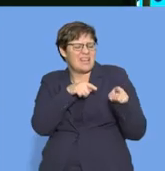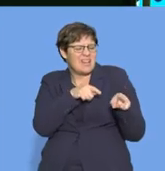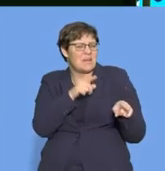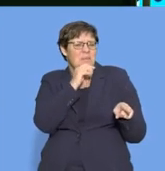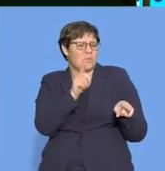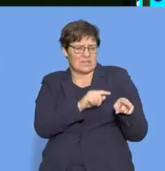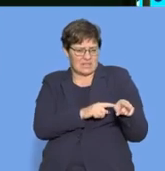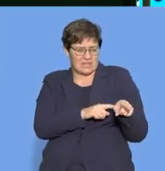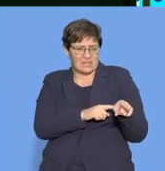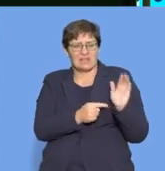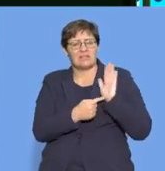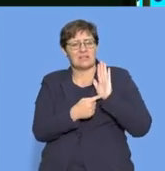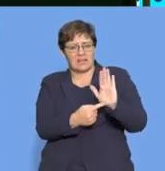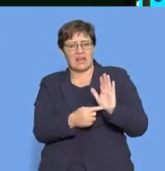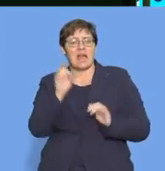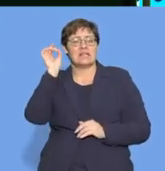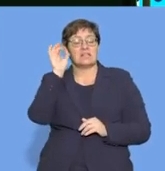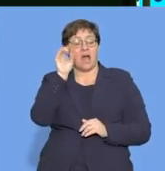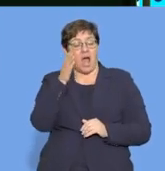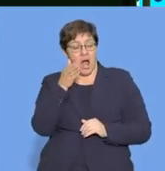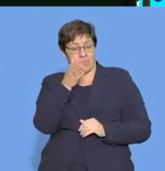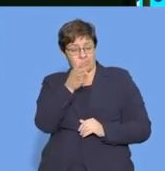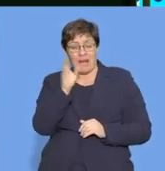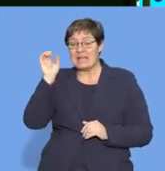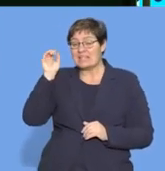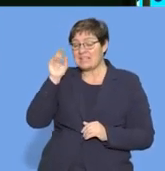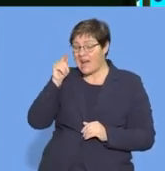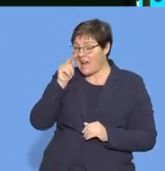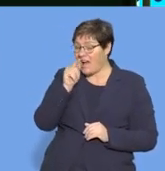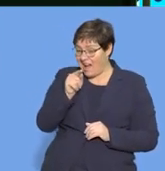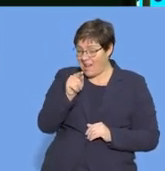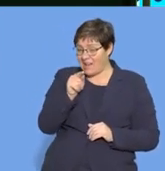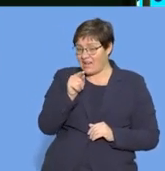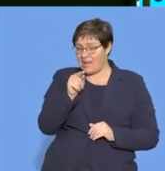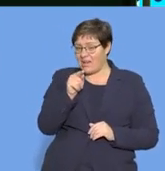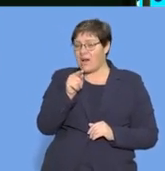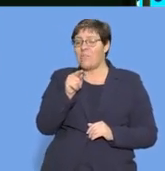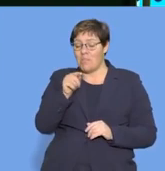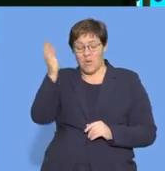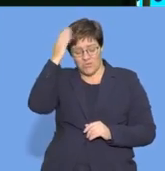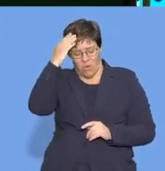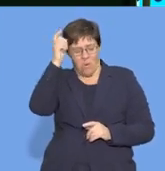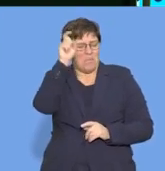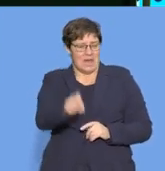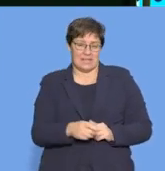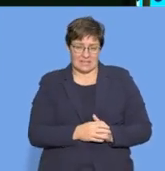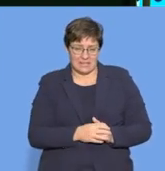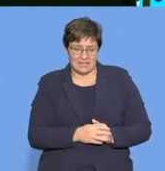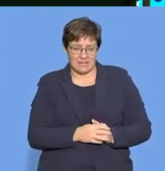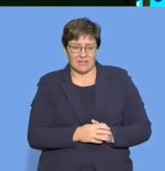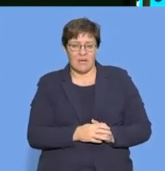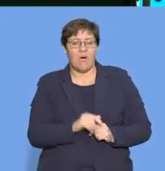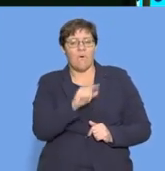what you'll see on some of the slides, there's a star that's been placed, and those species specifically, because they are